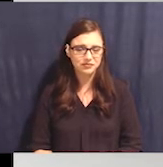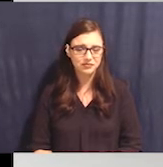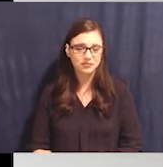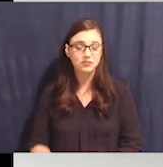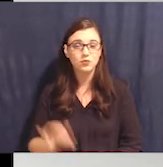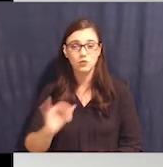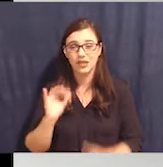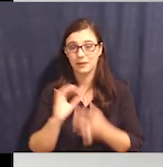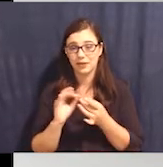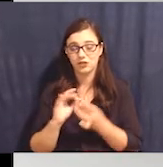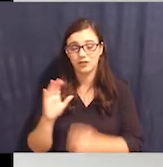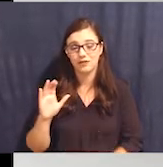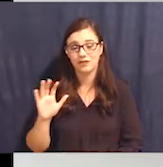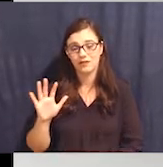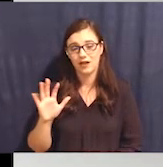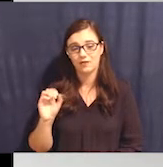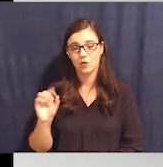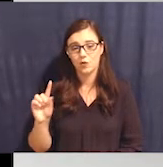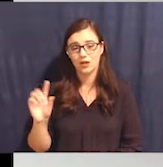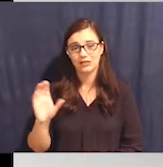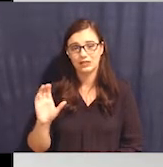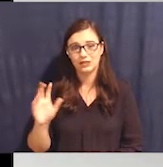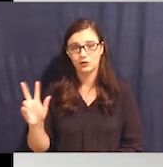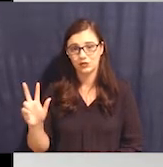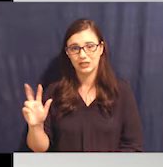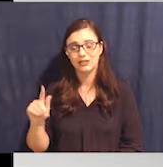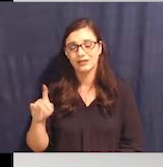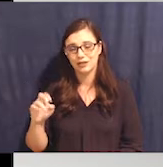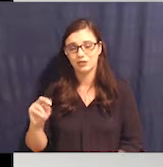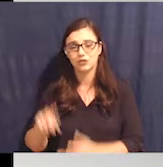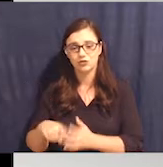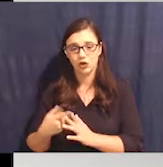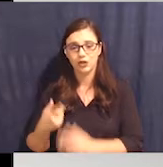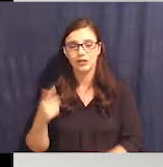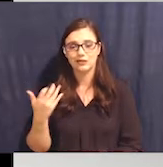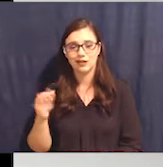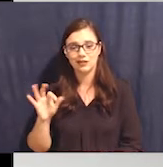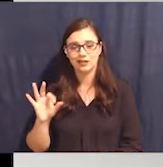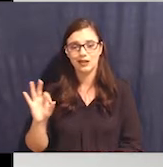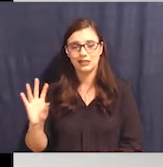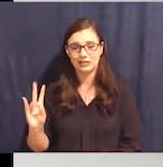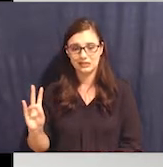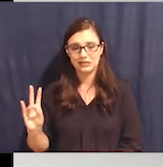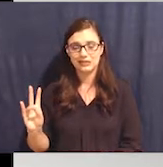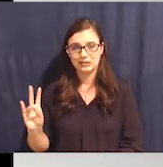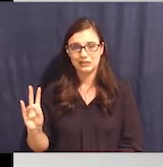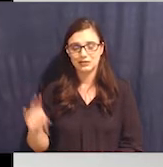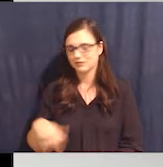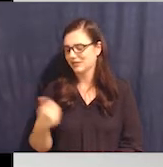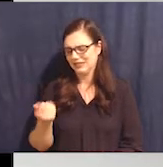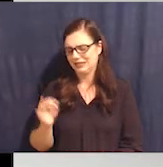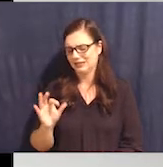So as mentioned, a 501c3, Karen started it in 1996,